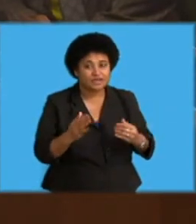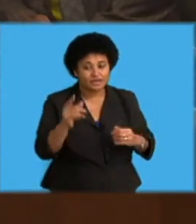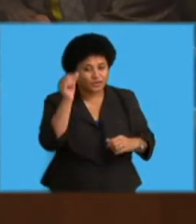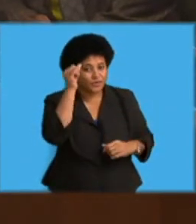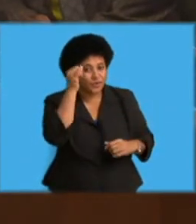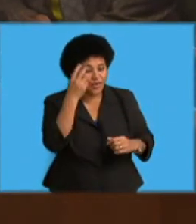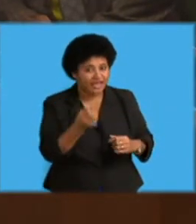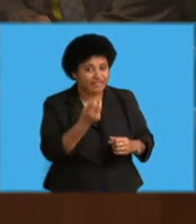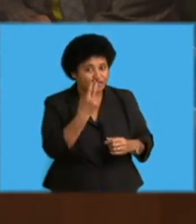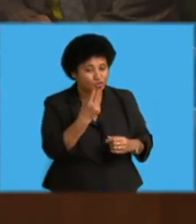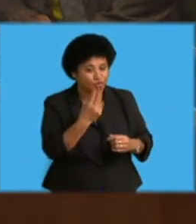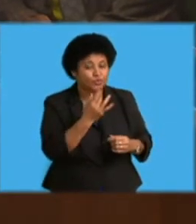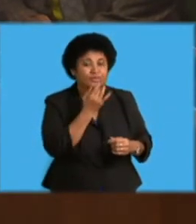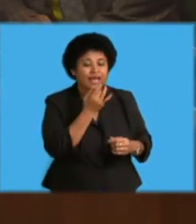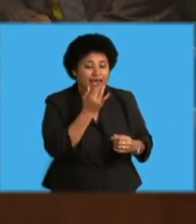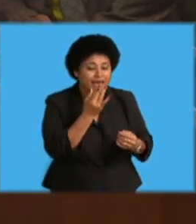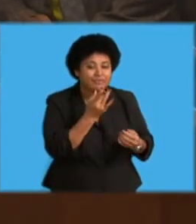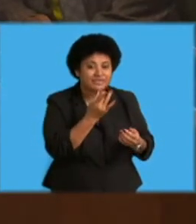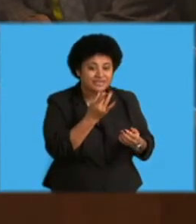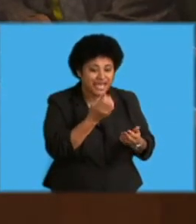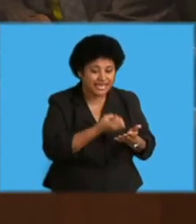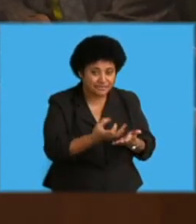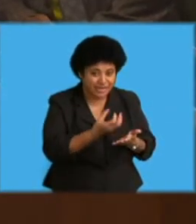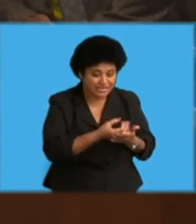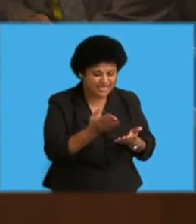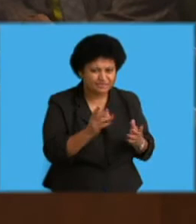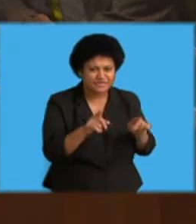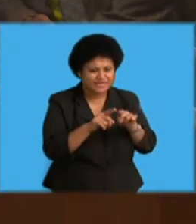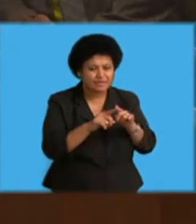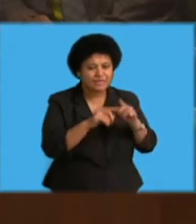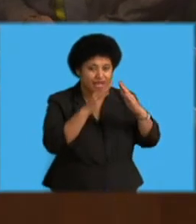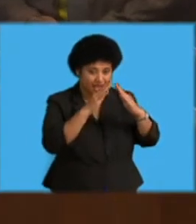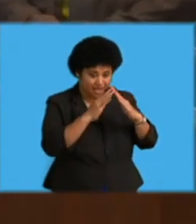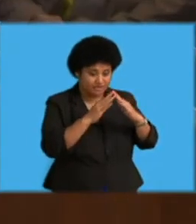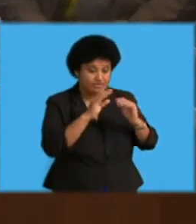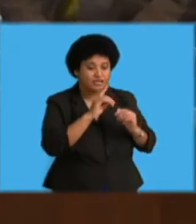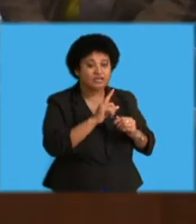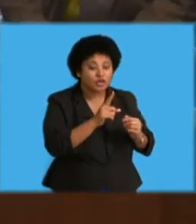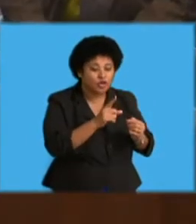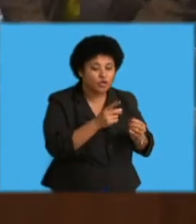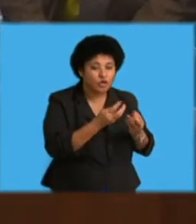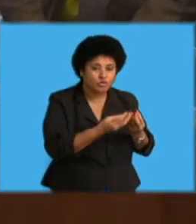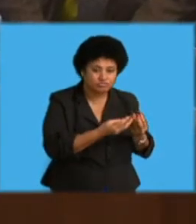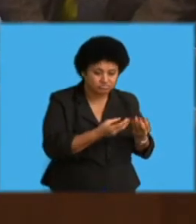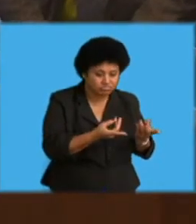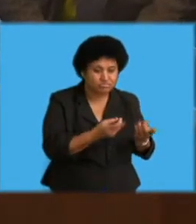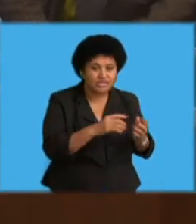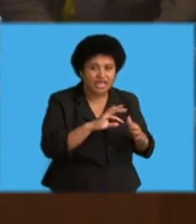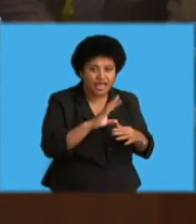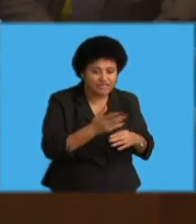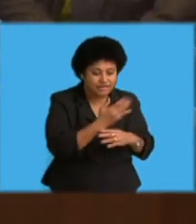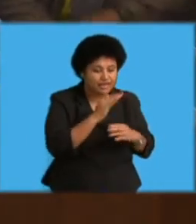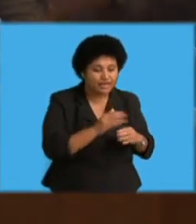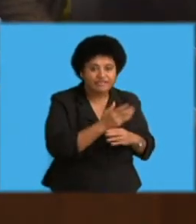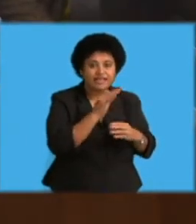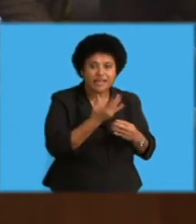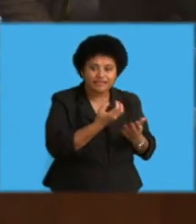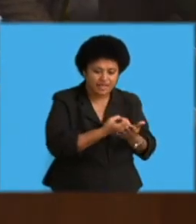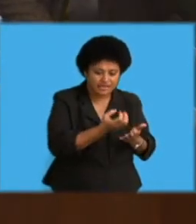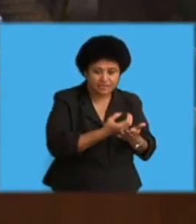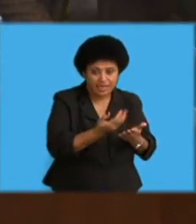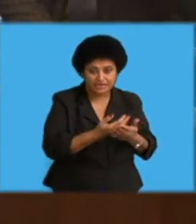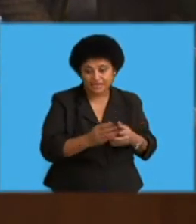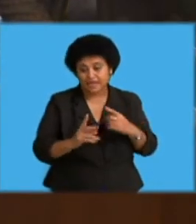types of expenses even a household has. One is your day-to-day running of your house, and the other one is your capital expenditure to build things. Prior